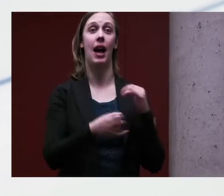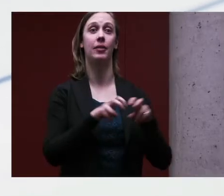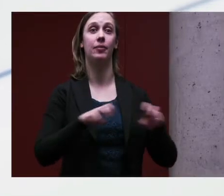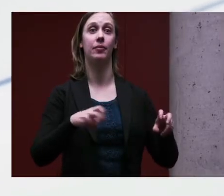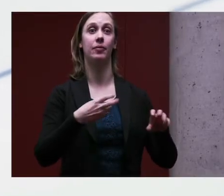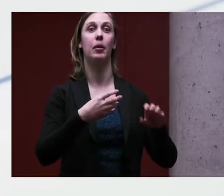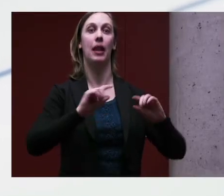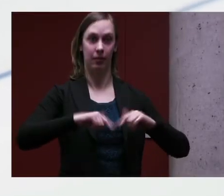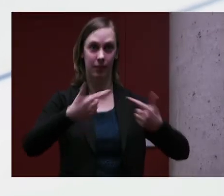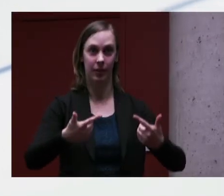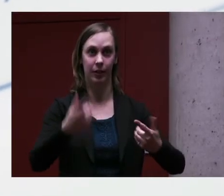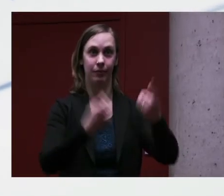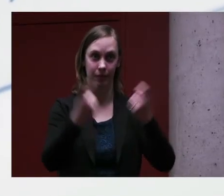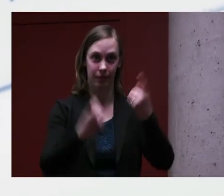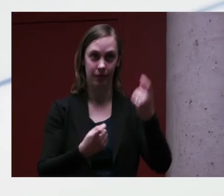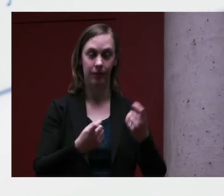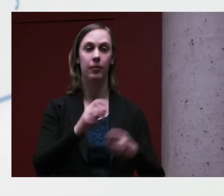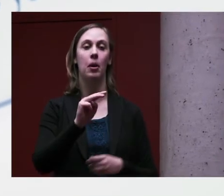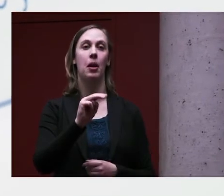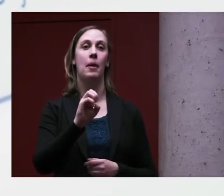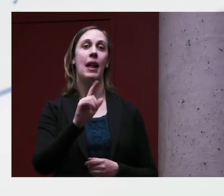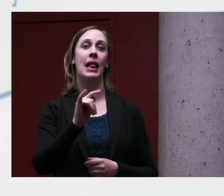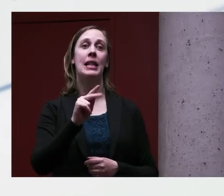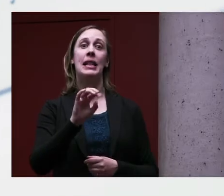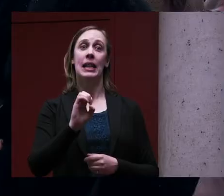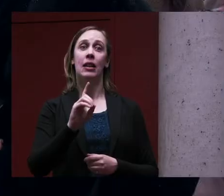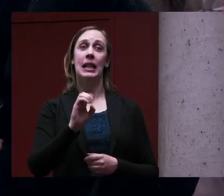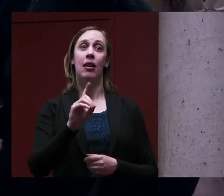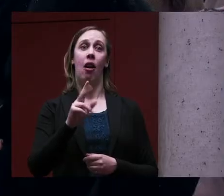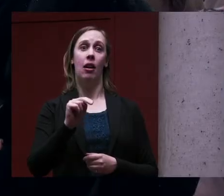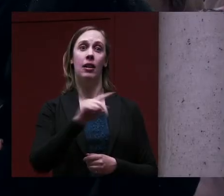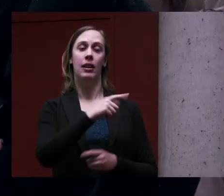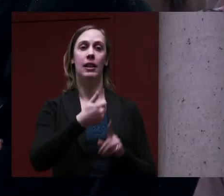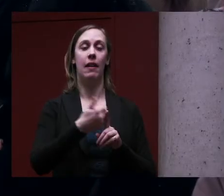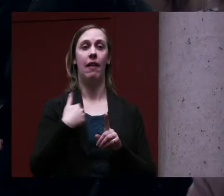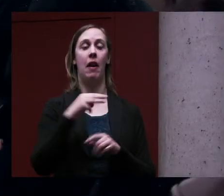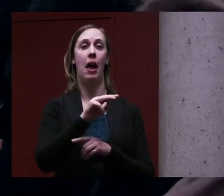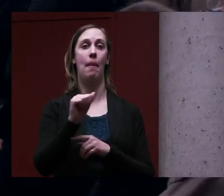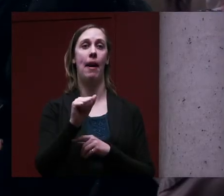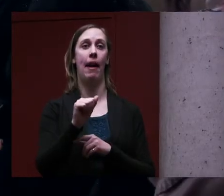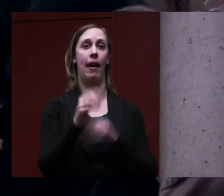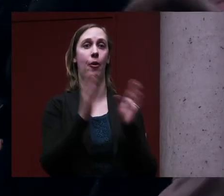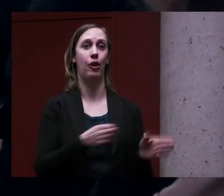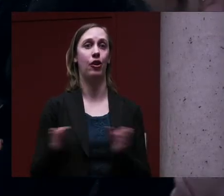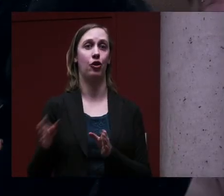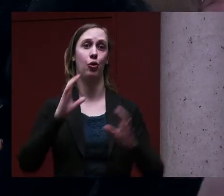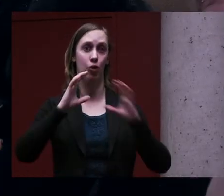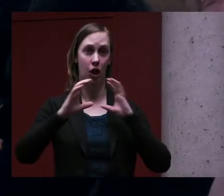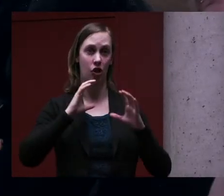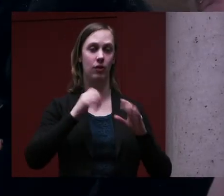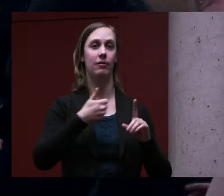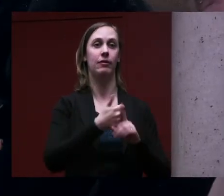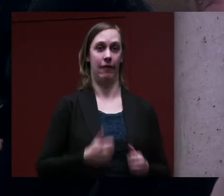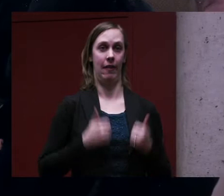before we go to Q&A is Melanie Gahn, and she has an MA in Organizational Communications, is a resident of long-term care facility for the